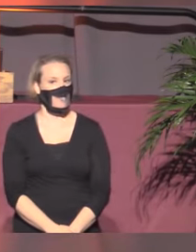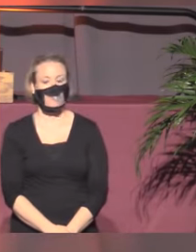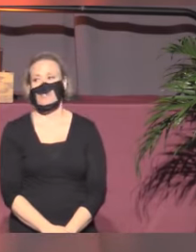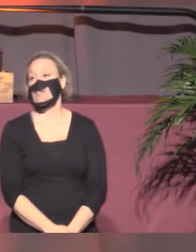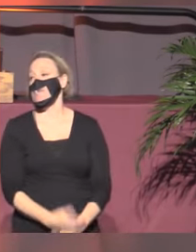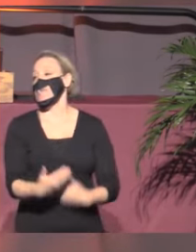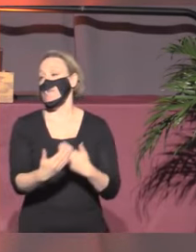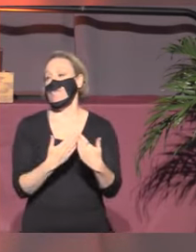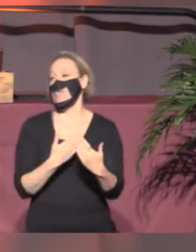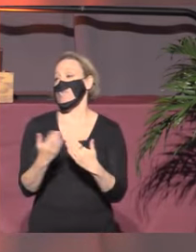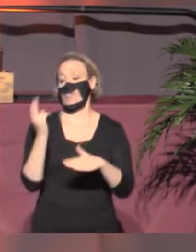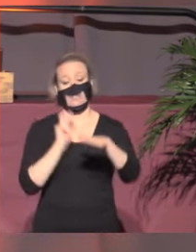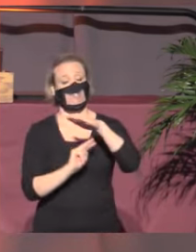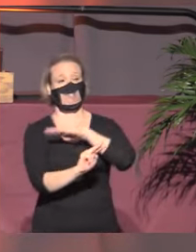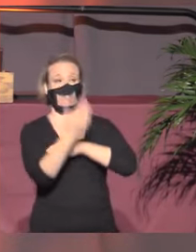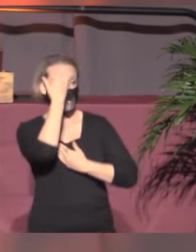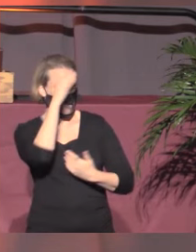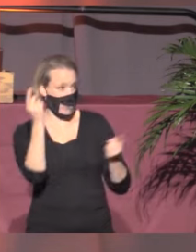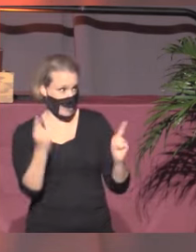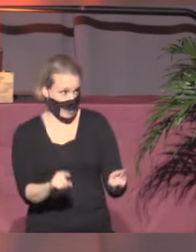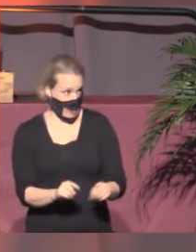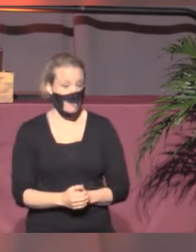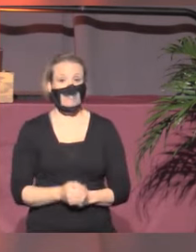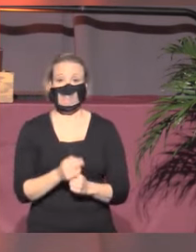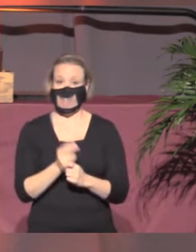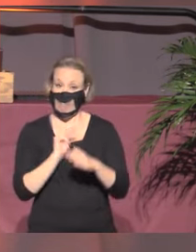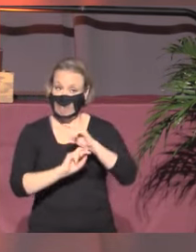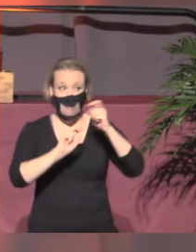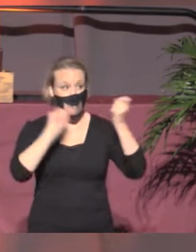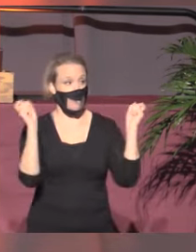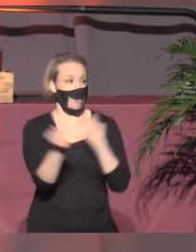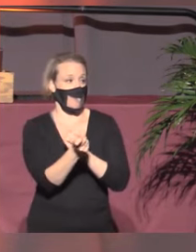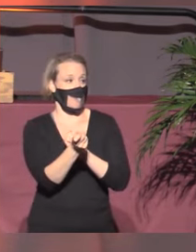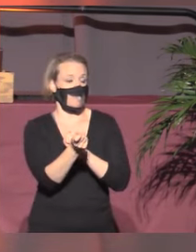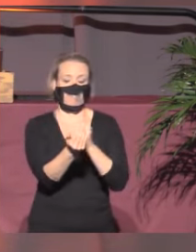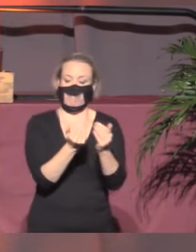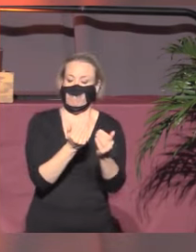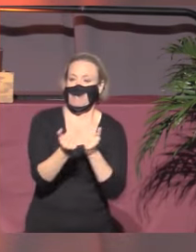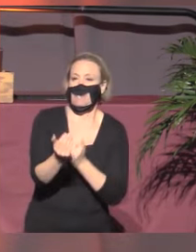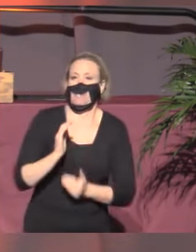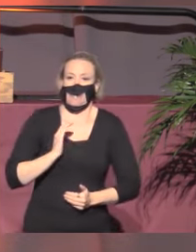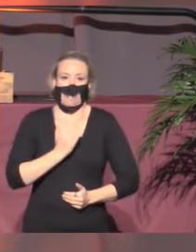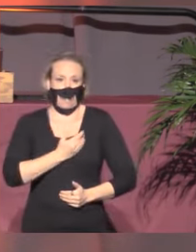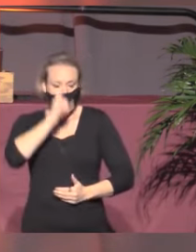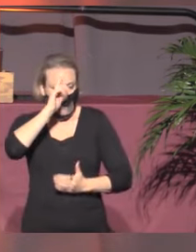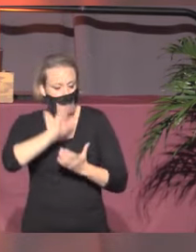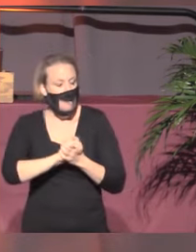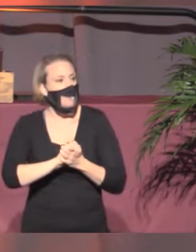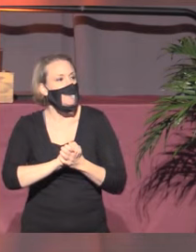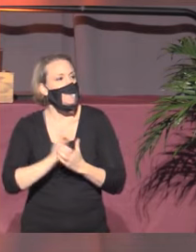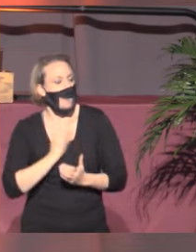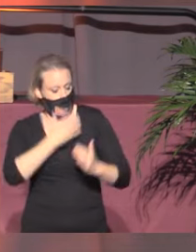there is unpredictability and change, we will hold on to our cherished ideals, our